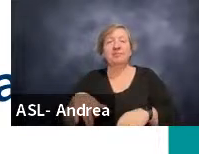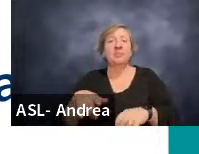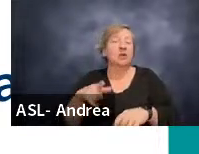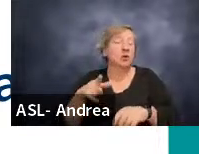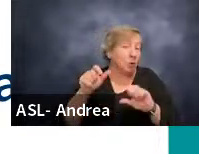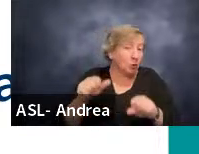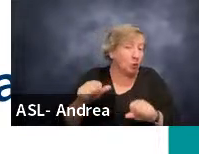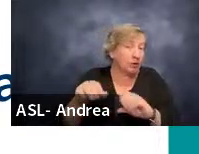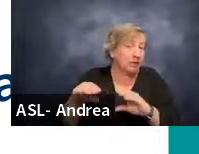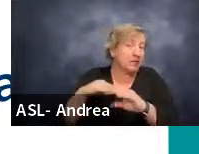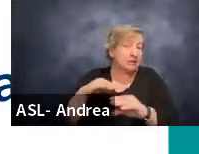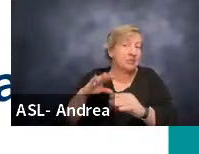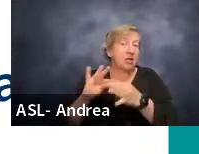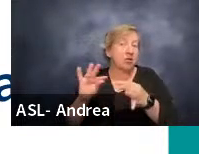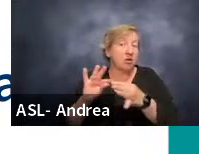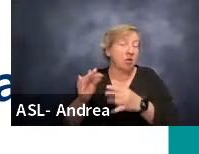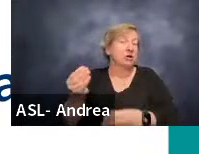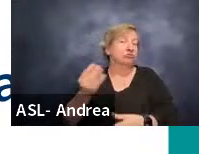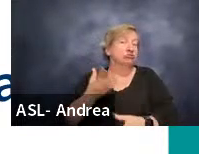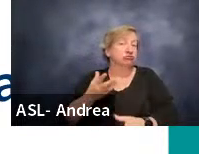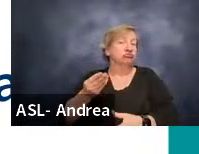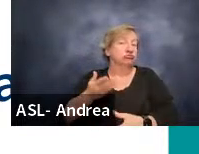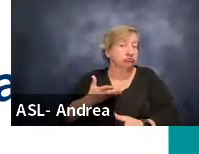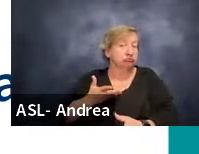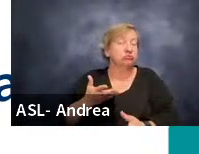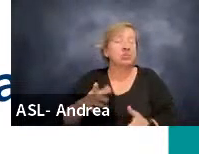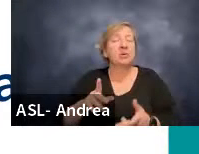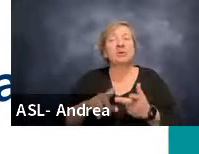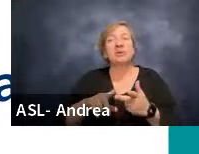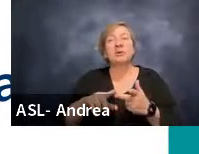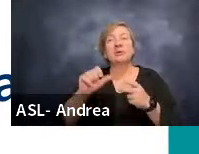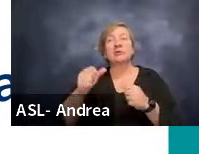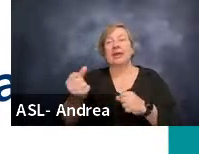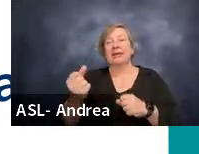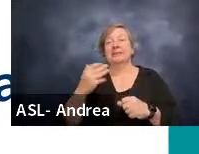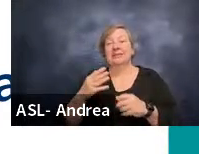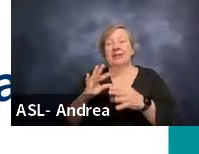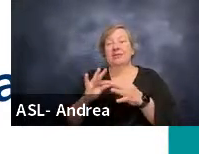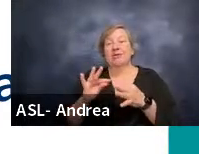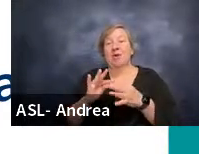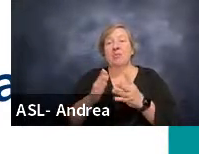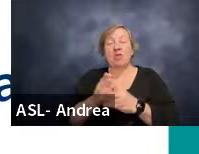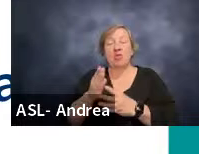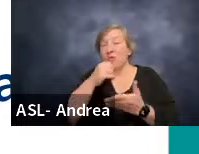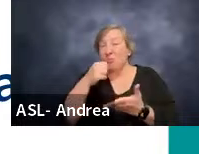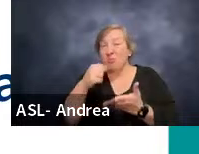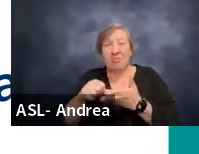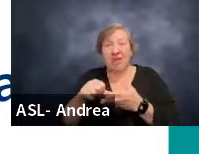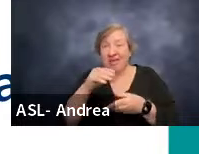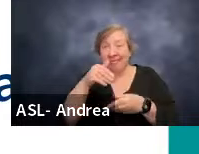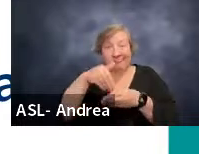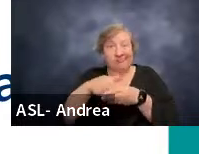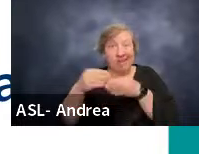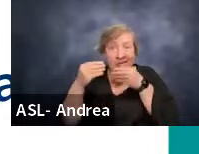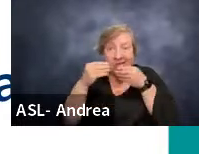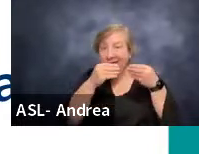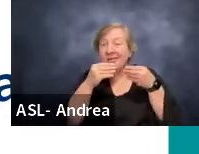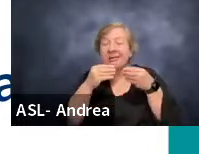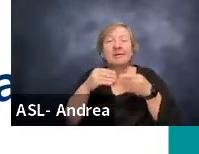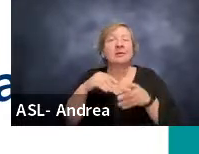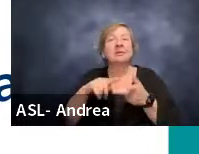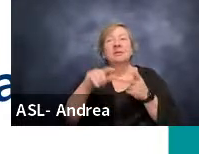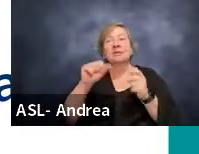email comments to us. You can send comments through regular mail. You can call